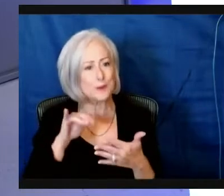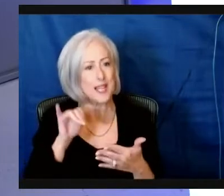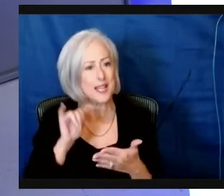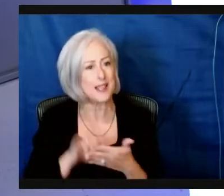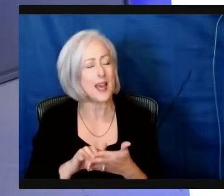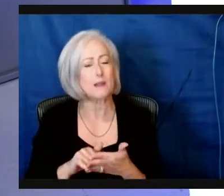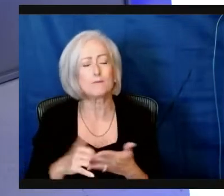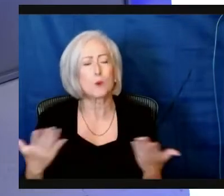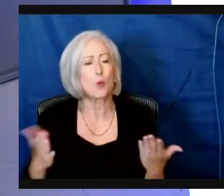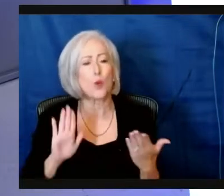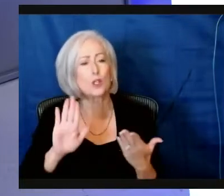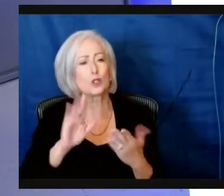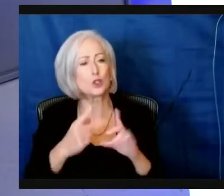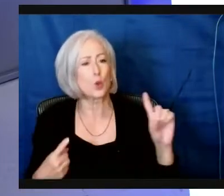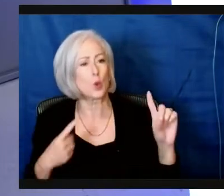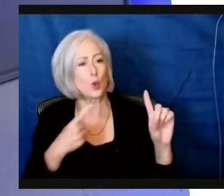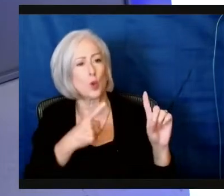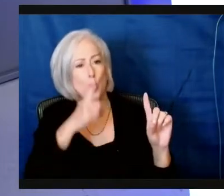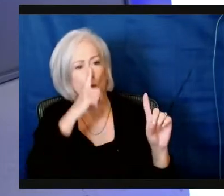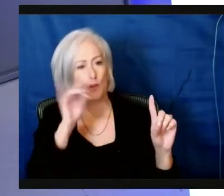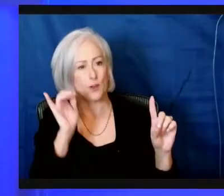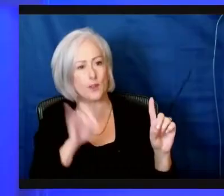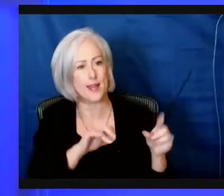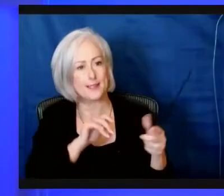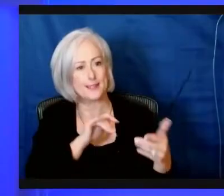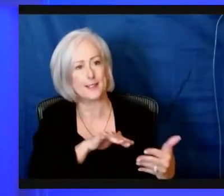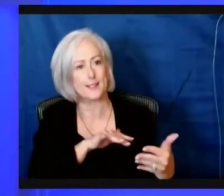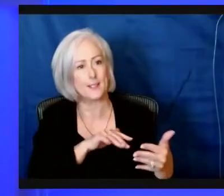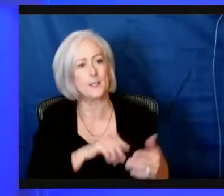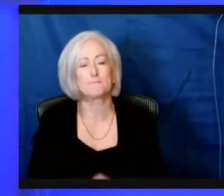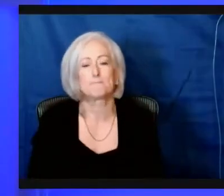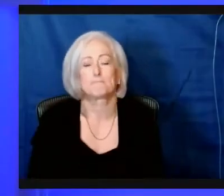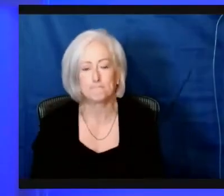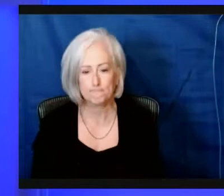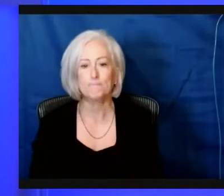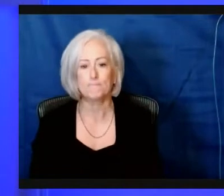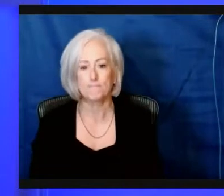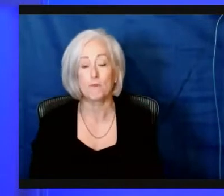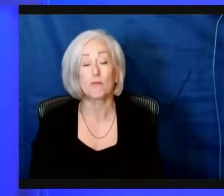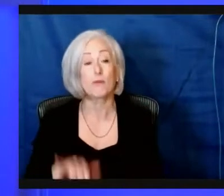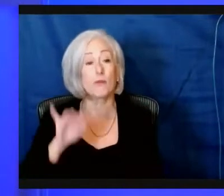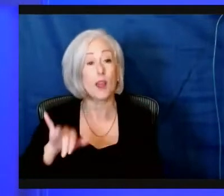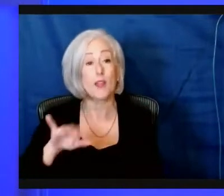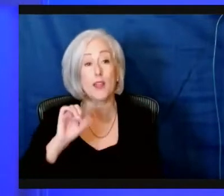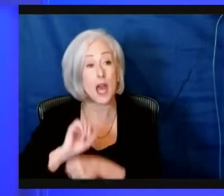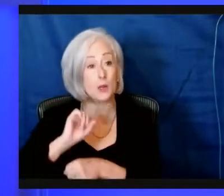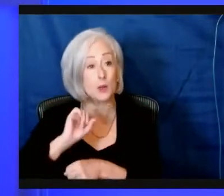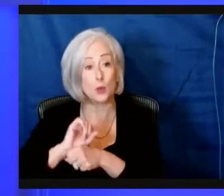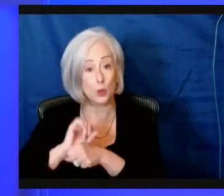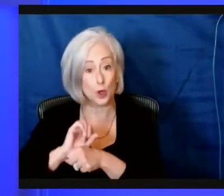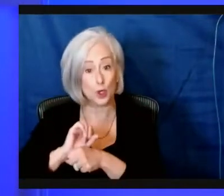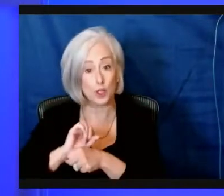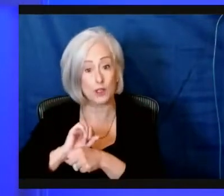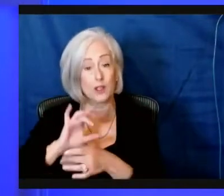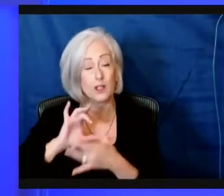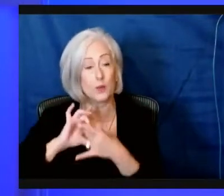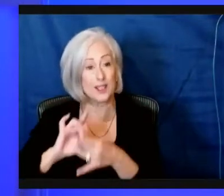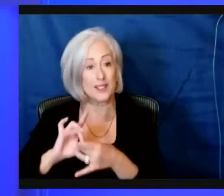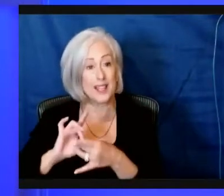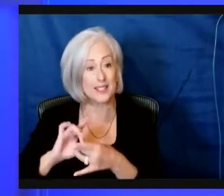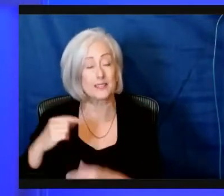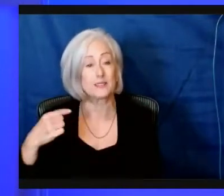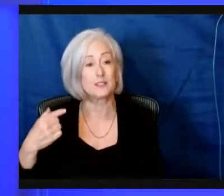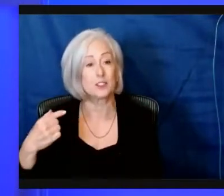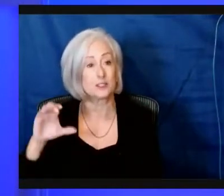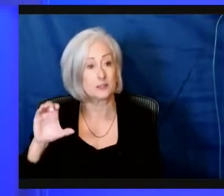of what you're trying to establish with this? Okay, so that work is with the galactic cosmic radiation